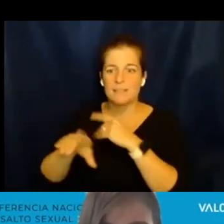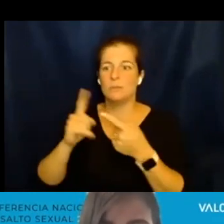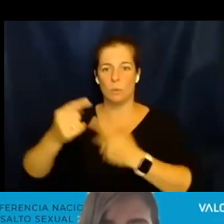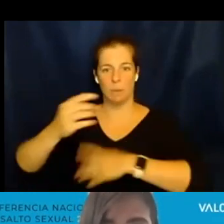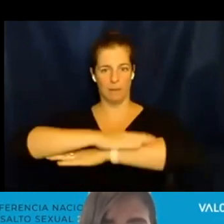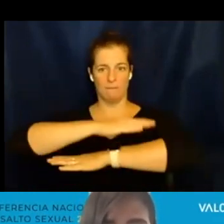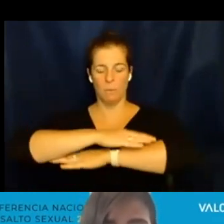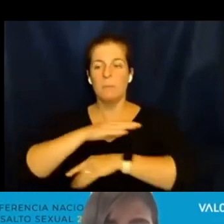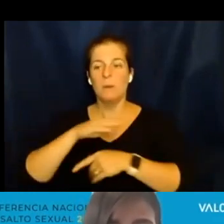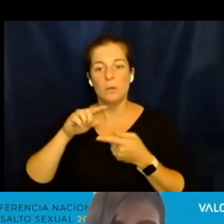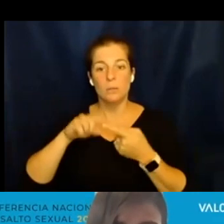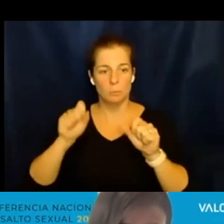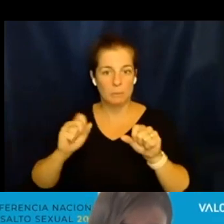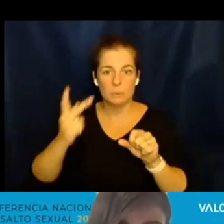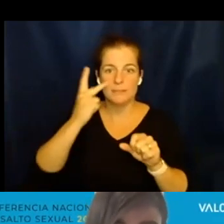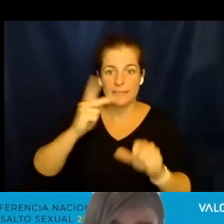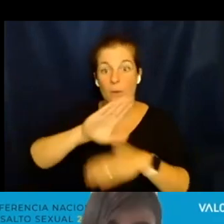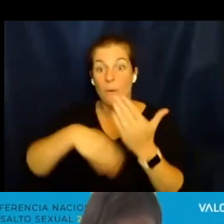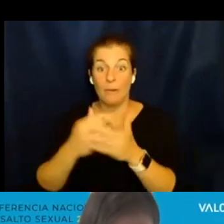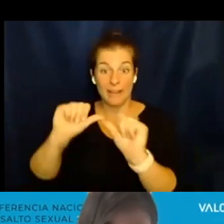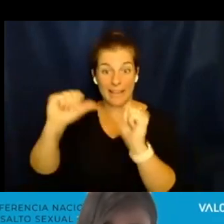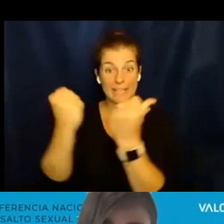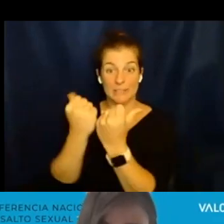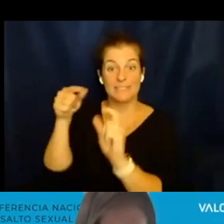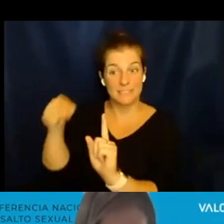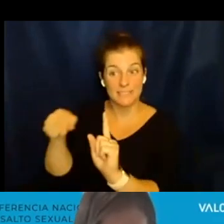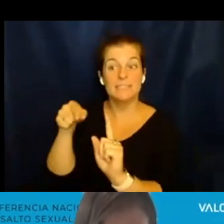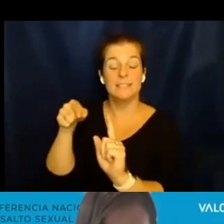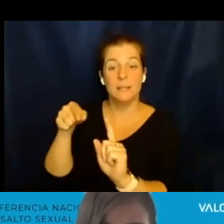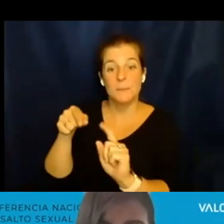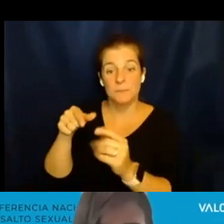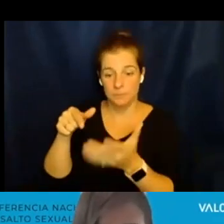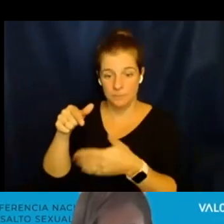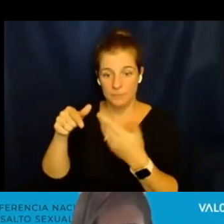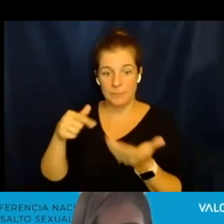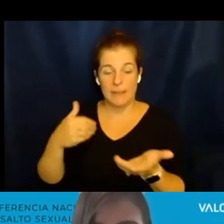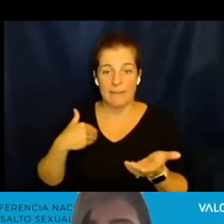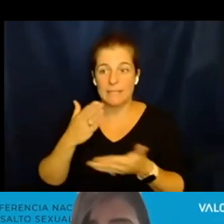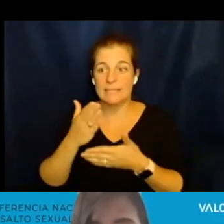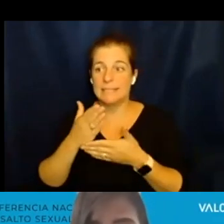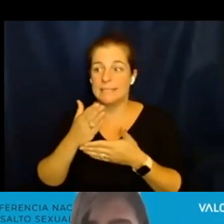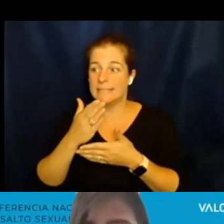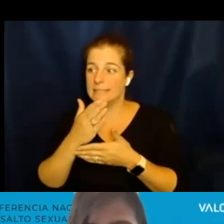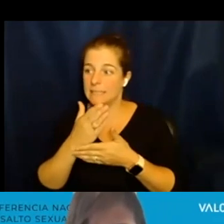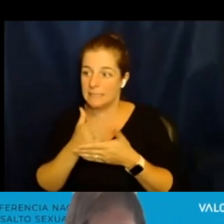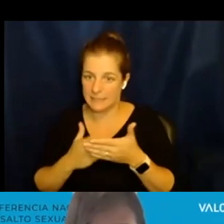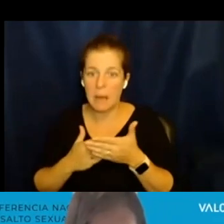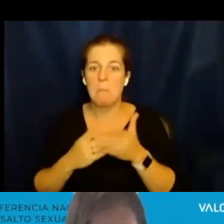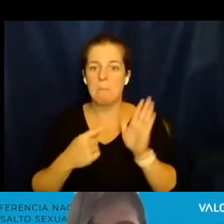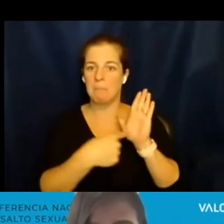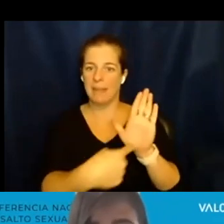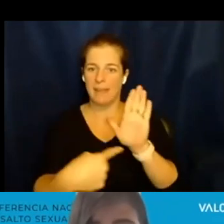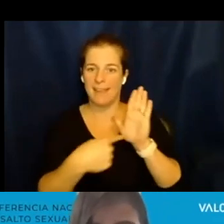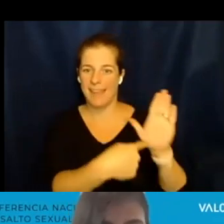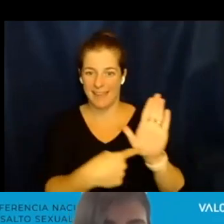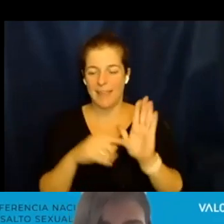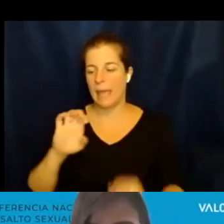able to see all the agencies that are having some expositions, information for